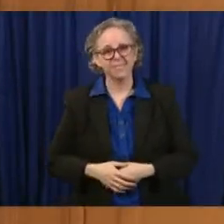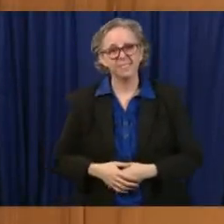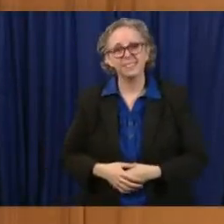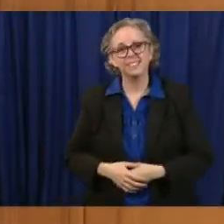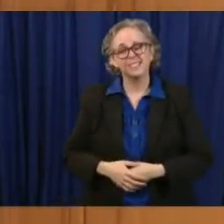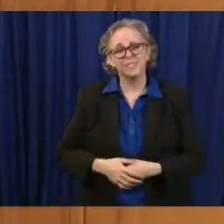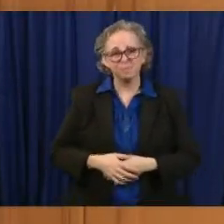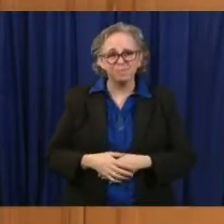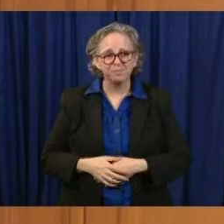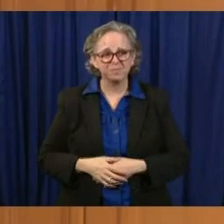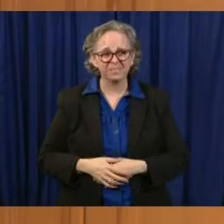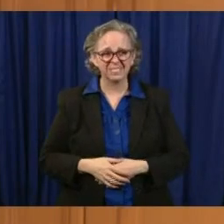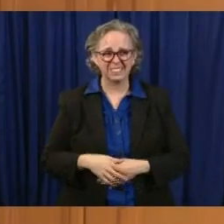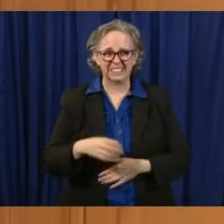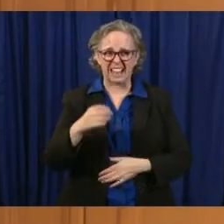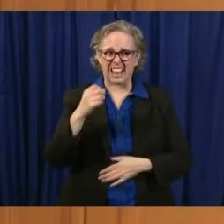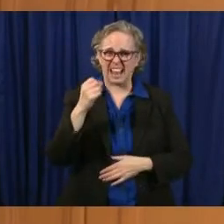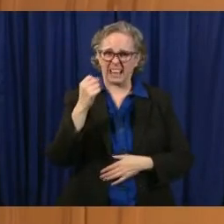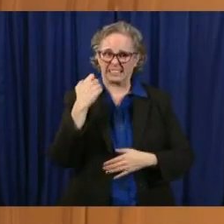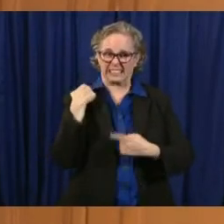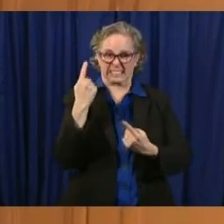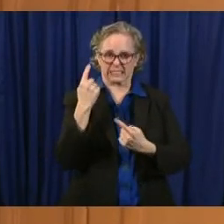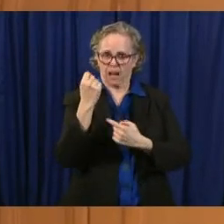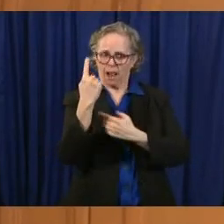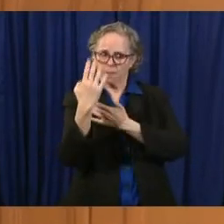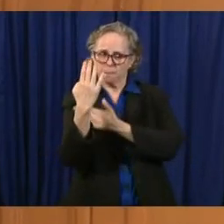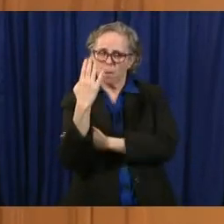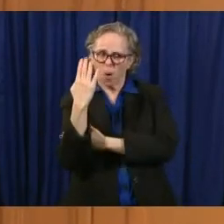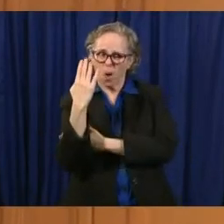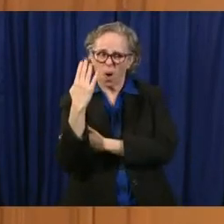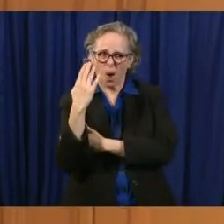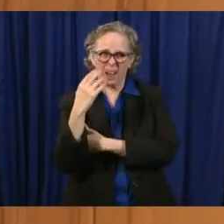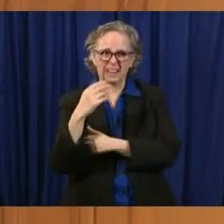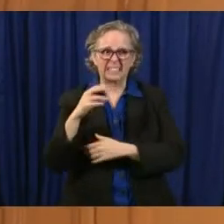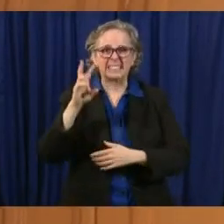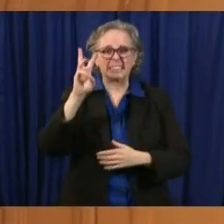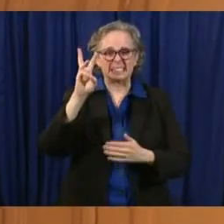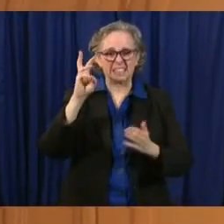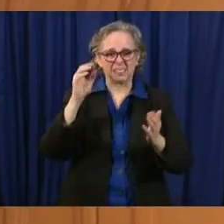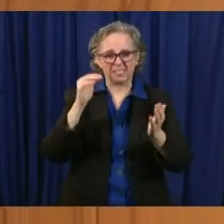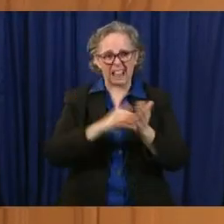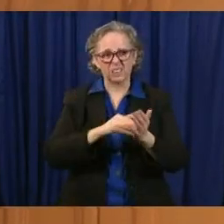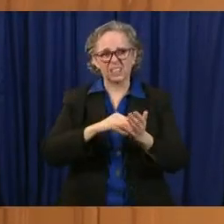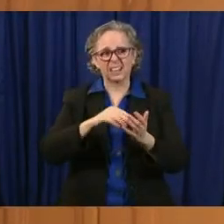As of 11 o'clock this morning, we know that we have